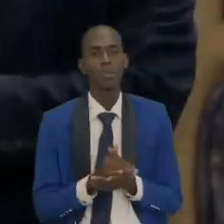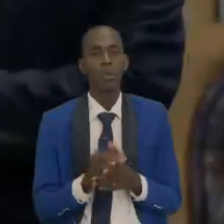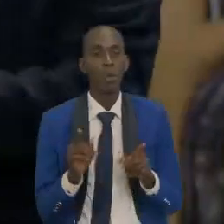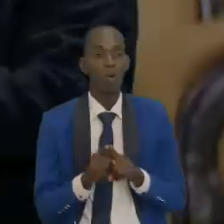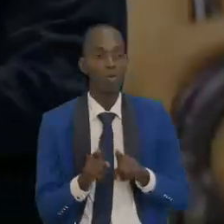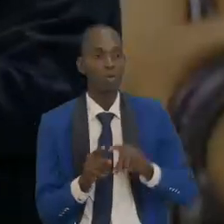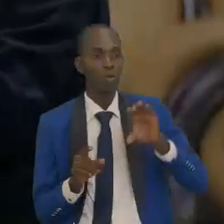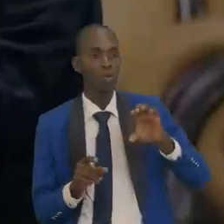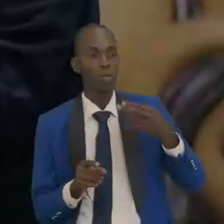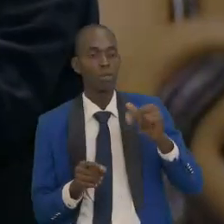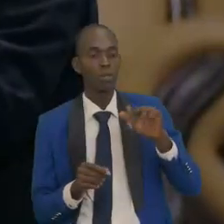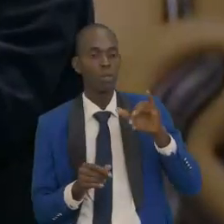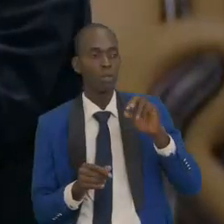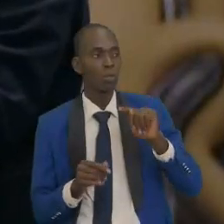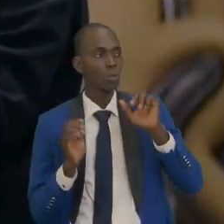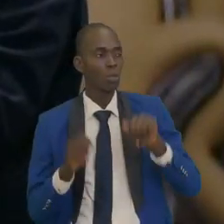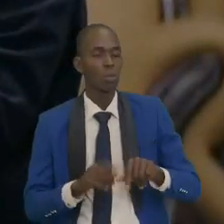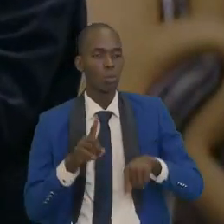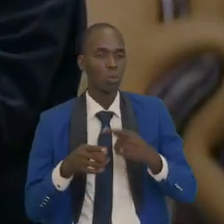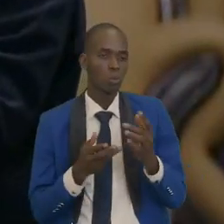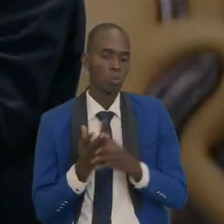can go on them